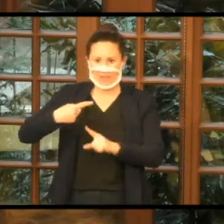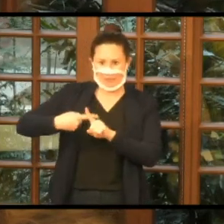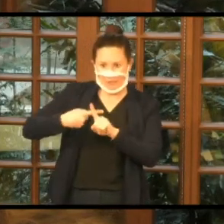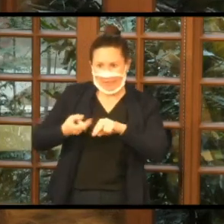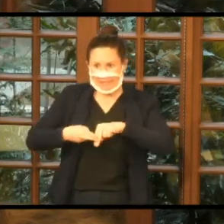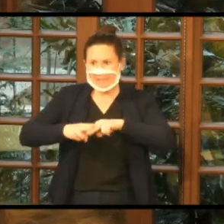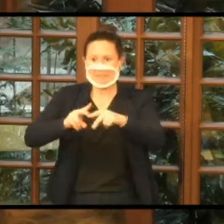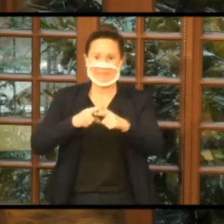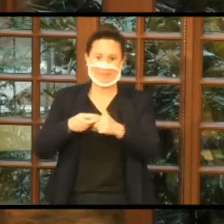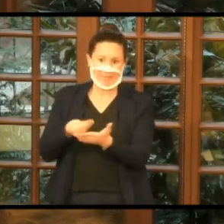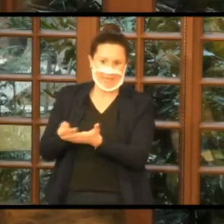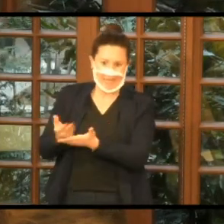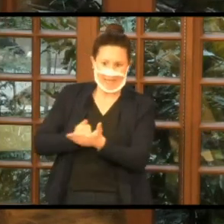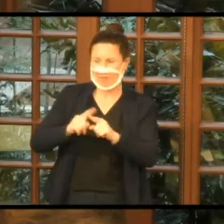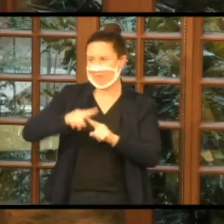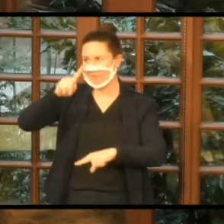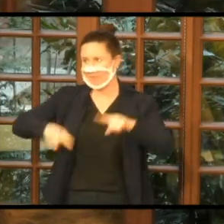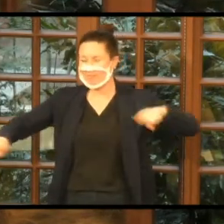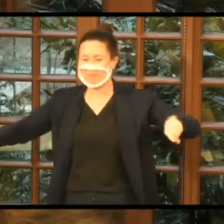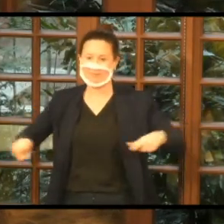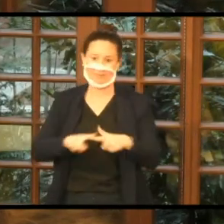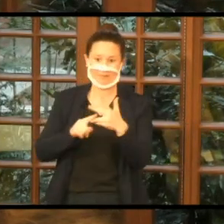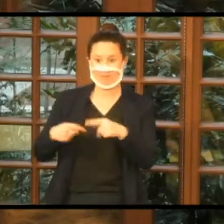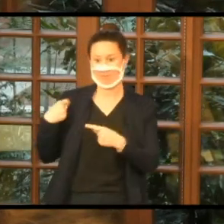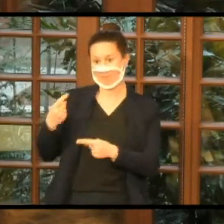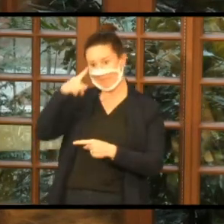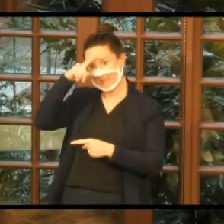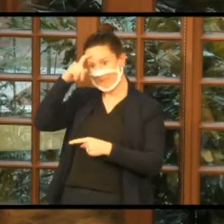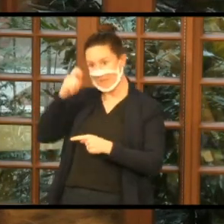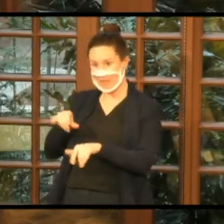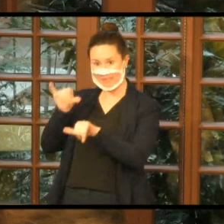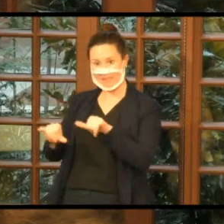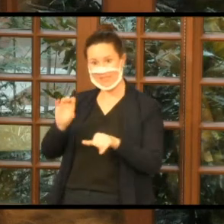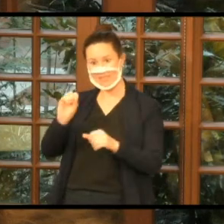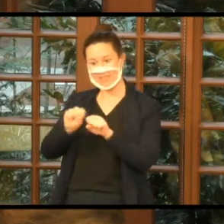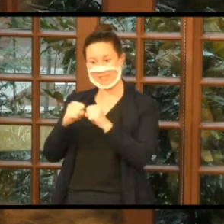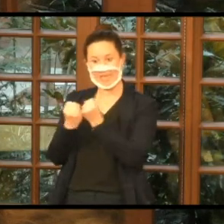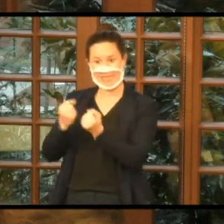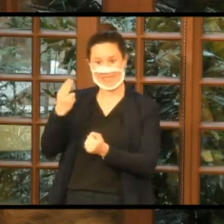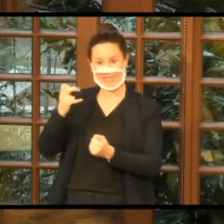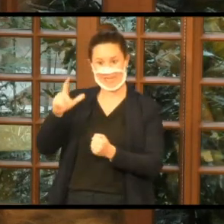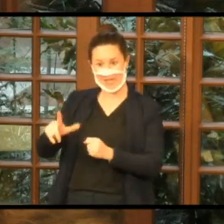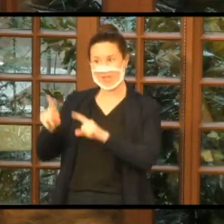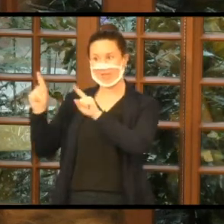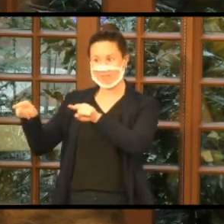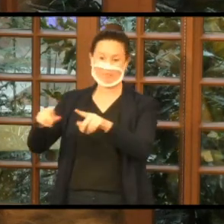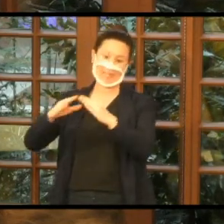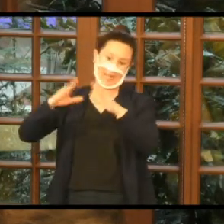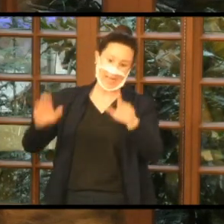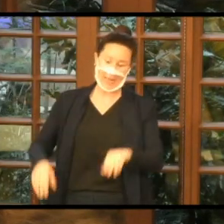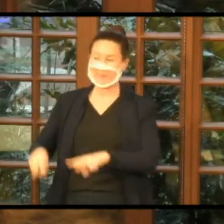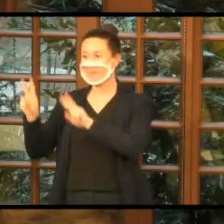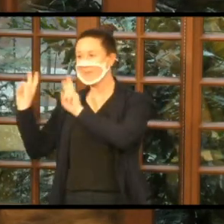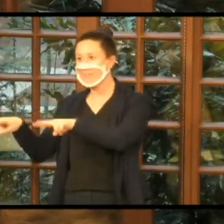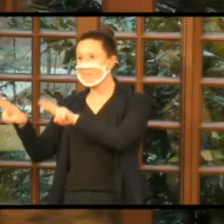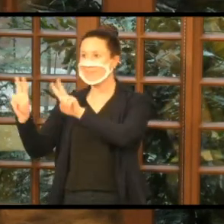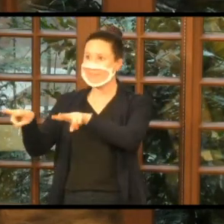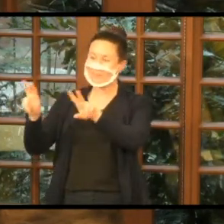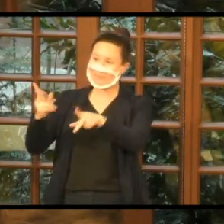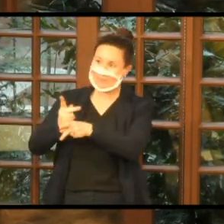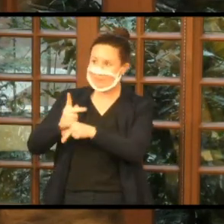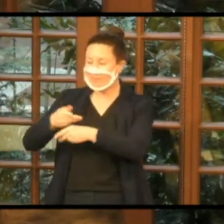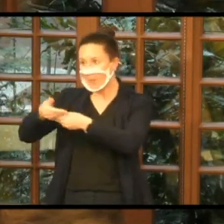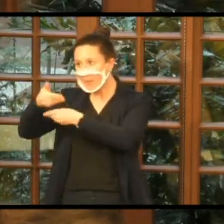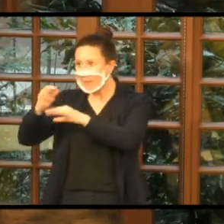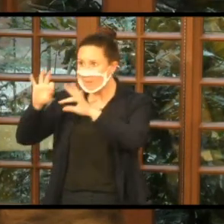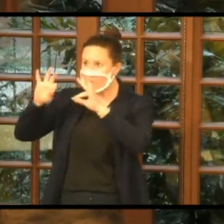income remains erratic. I spent the summer house-sitting in Society Hill, walking from townhome to townhome, confirming the windows were